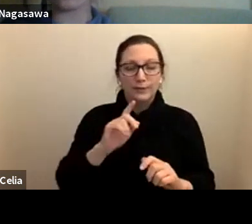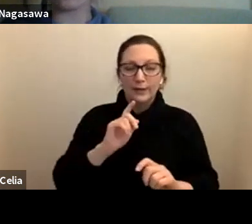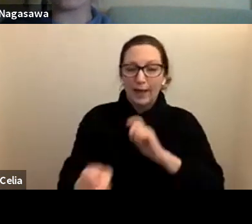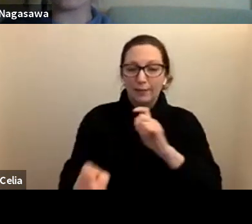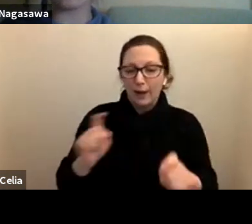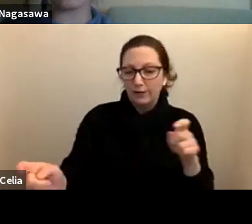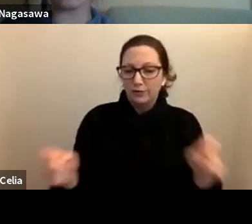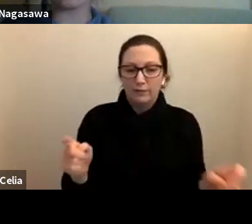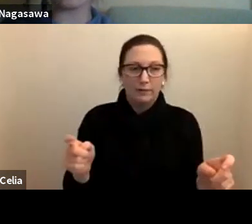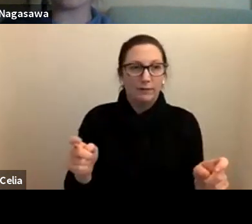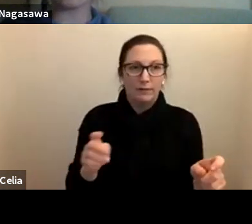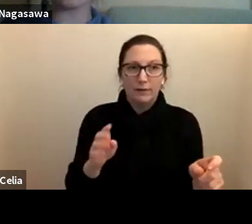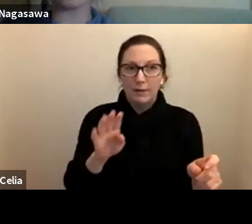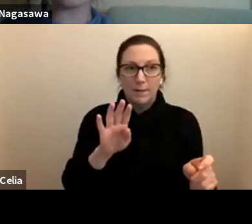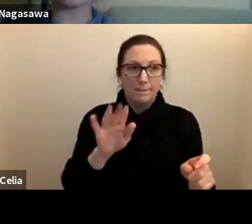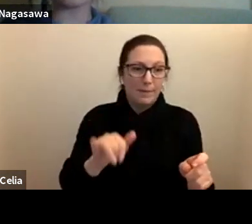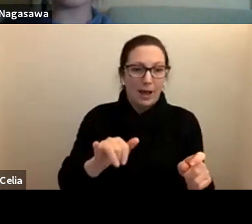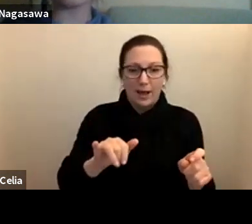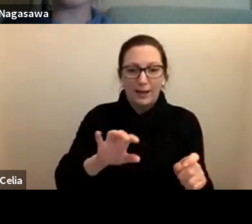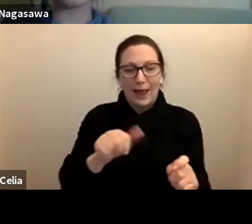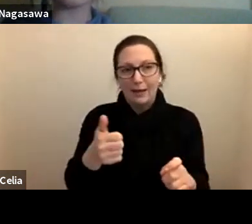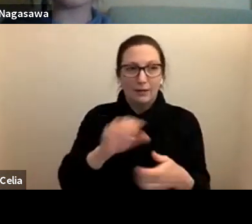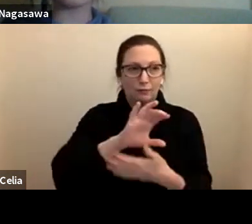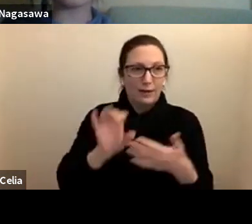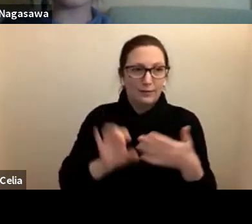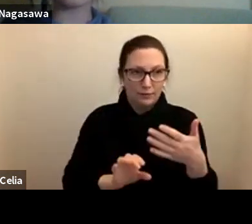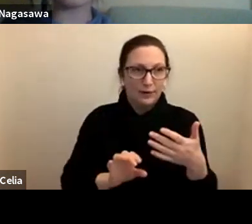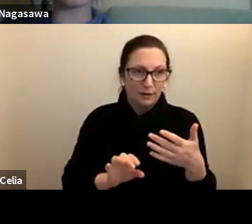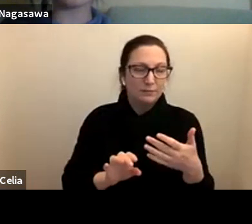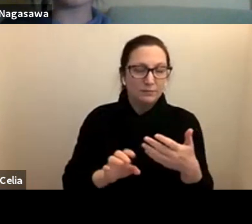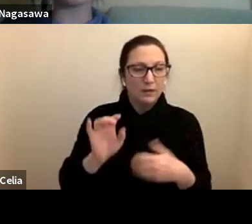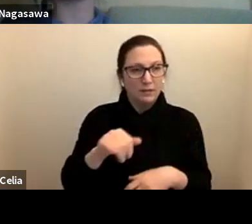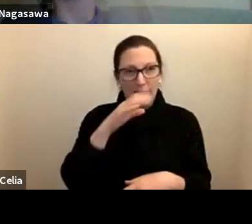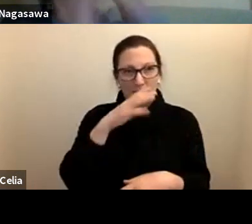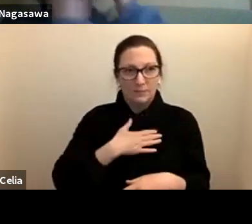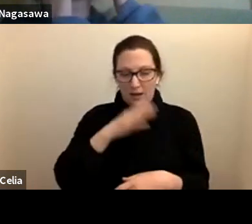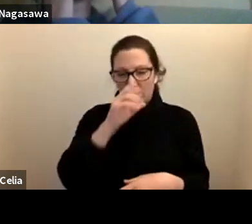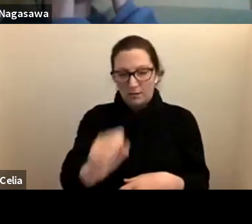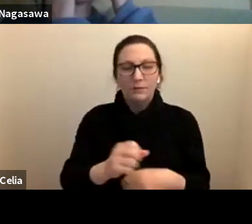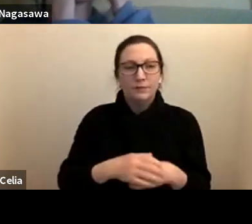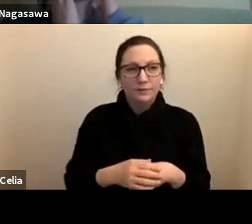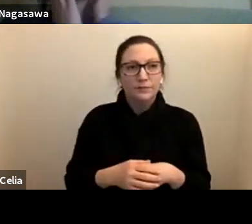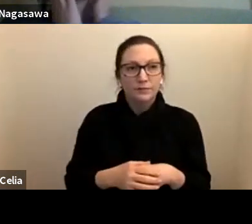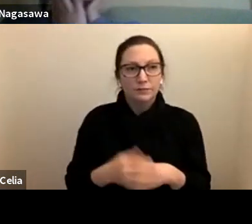anything geographic. So that was where my intrigue and something around sending schools came. So I just wanted to clarify that